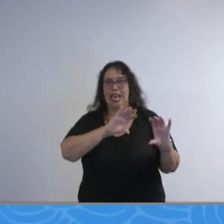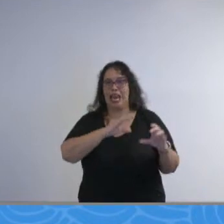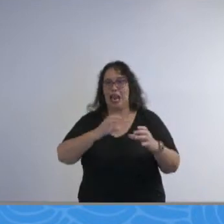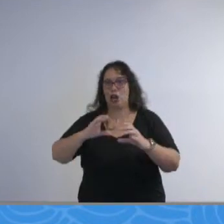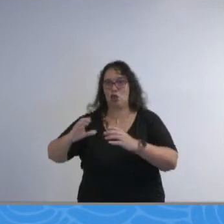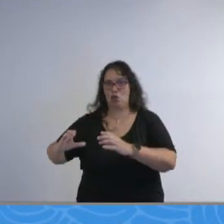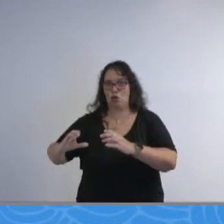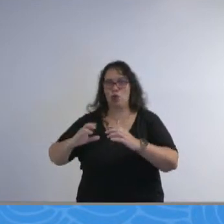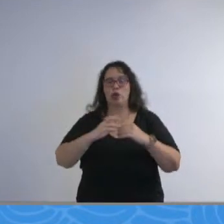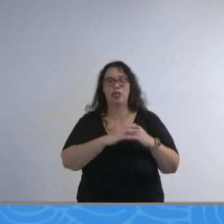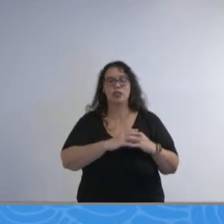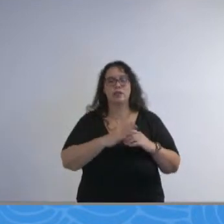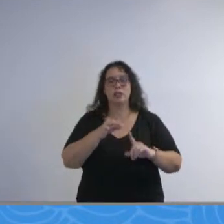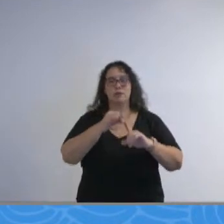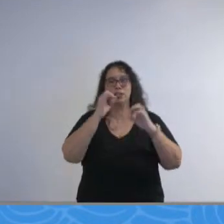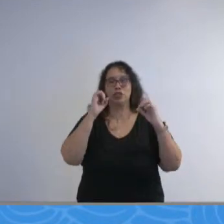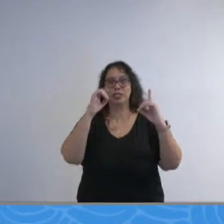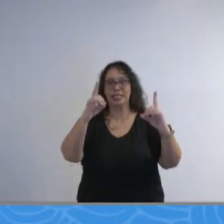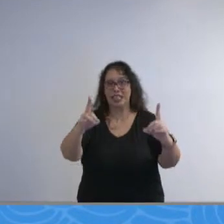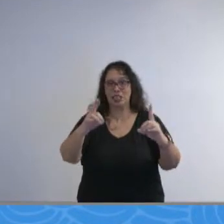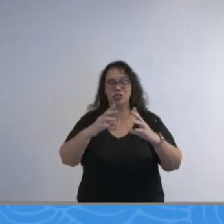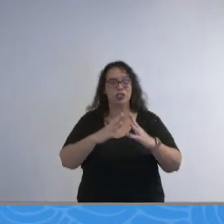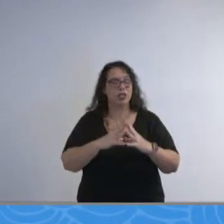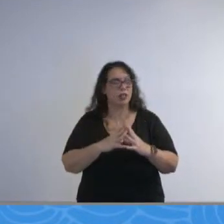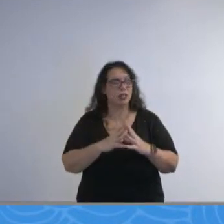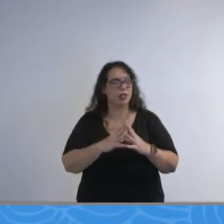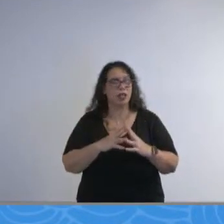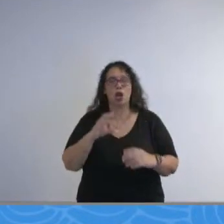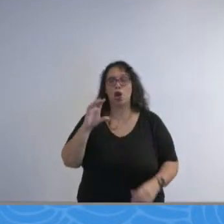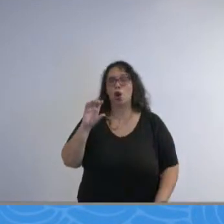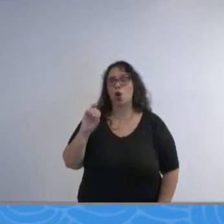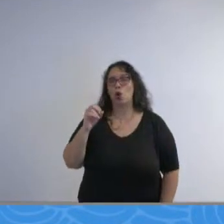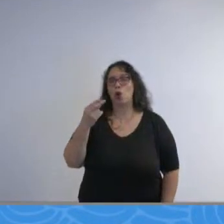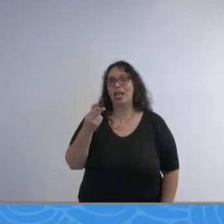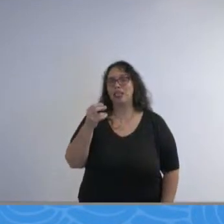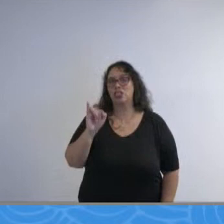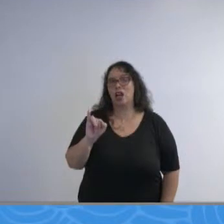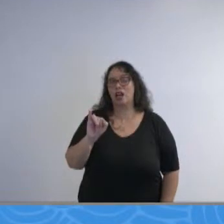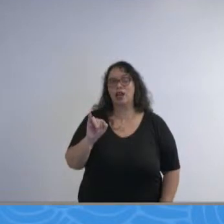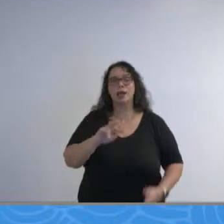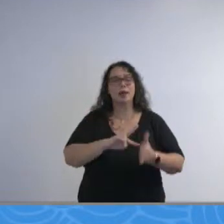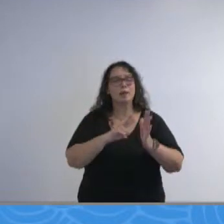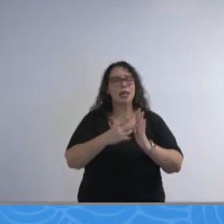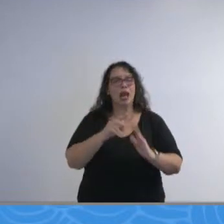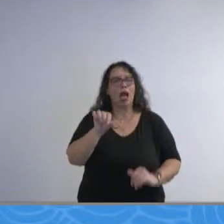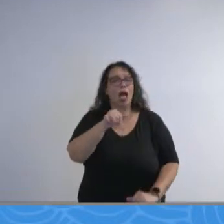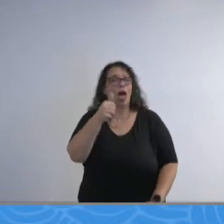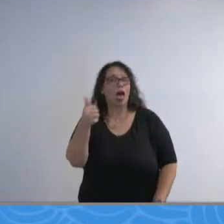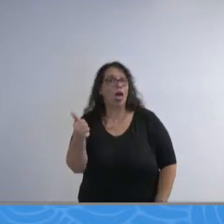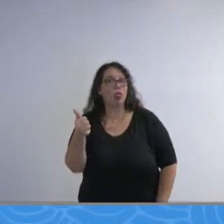categories for special education is OHI or other health impairment.